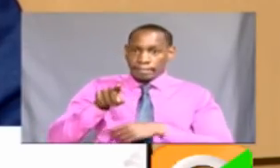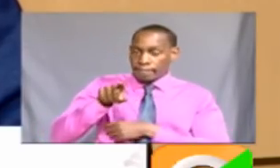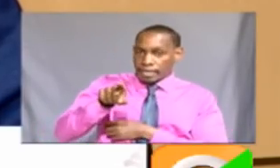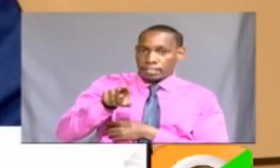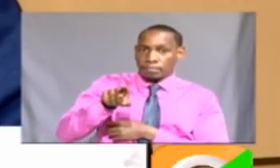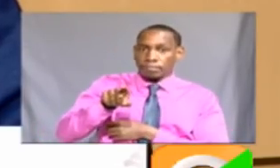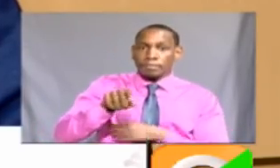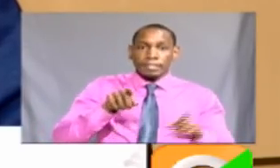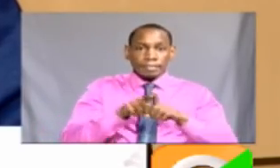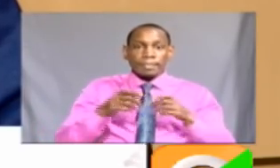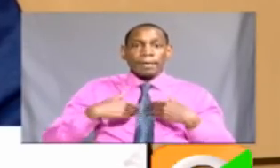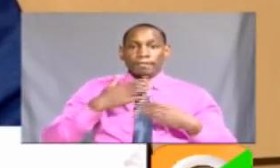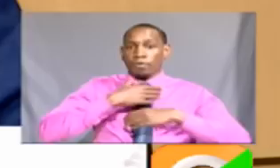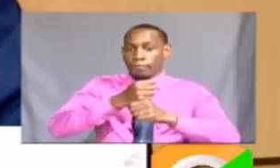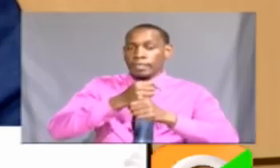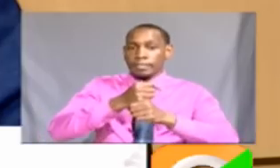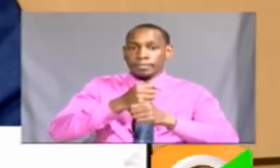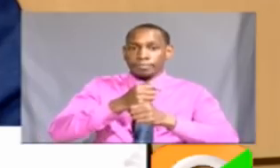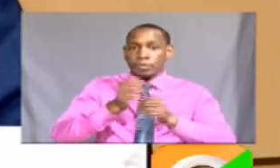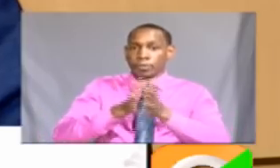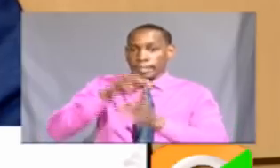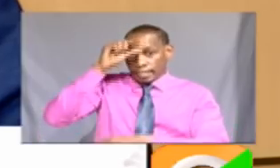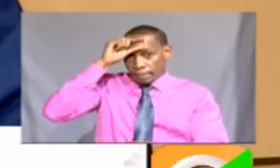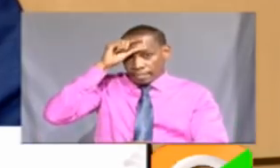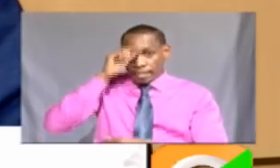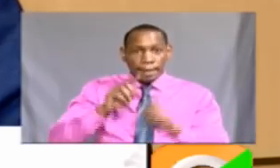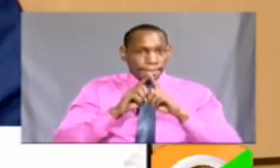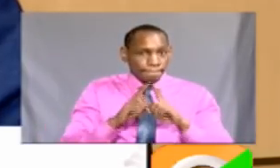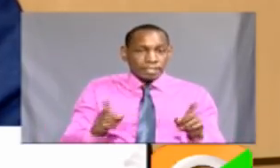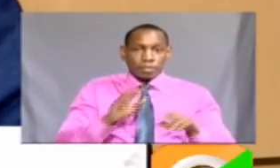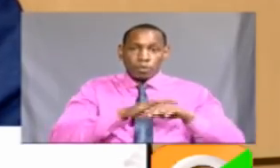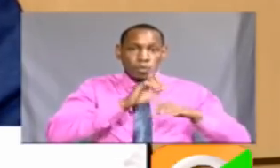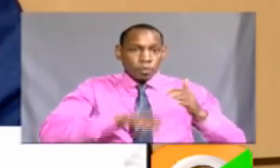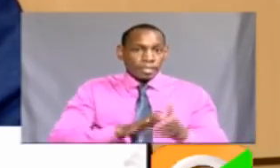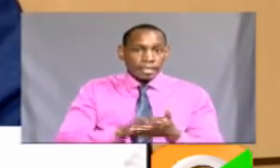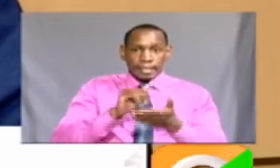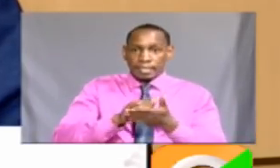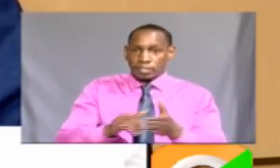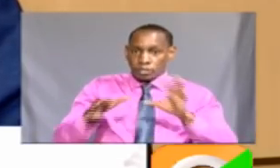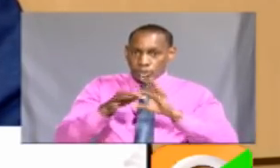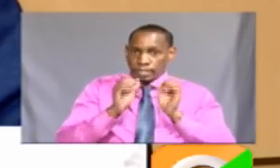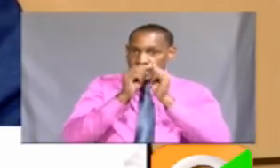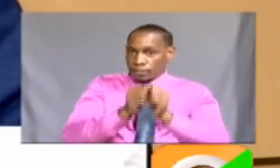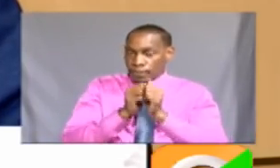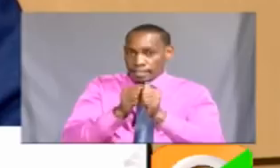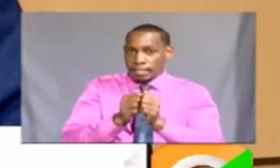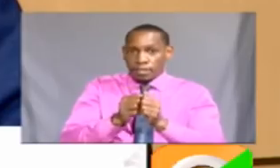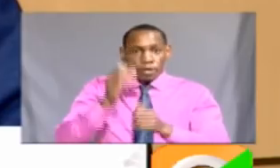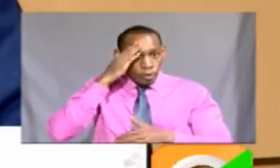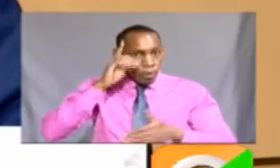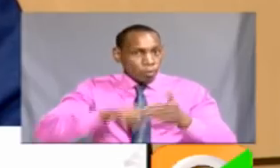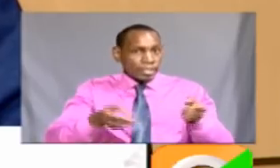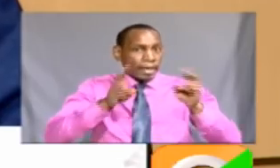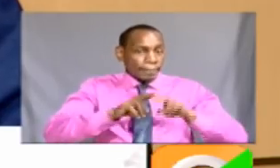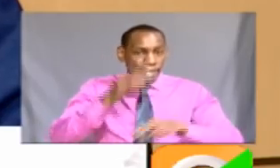virus, and we have a lot of confidence in them. But it would have been nice to get together and find out what